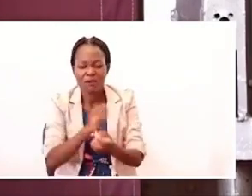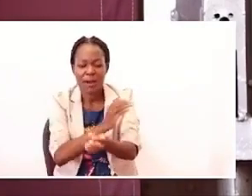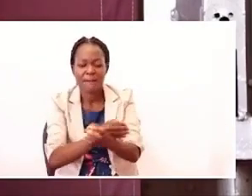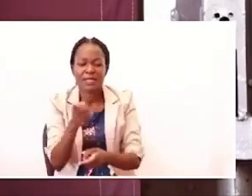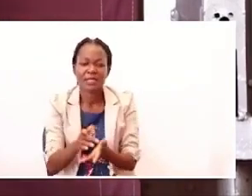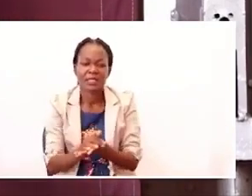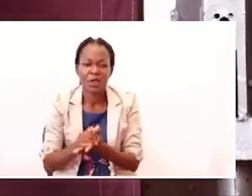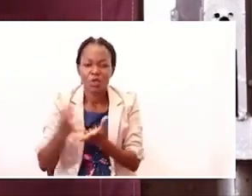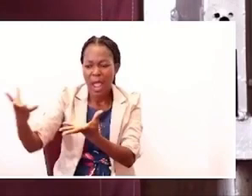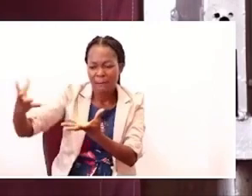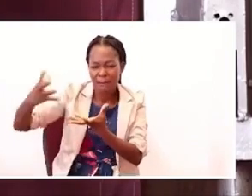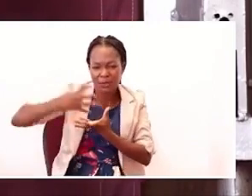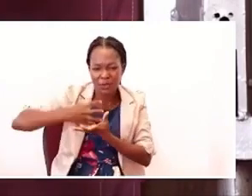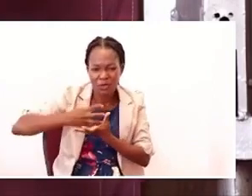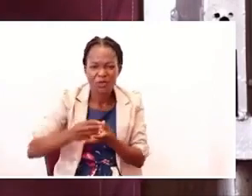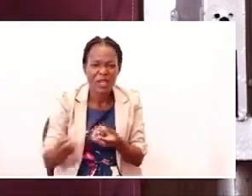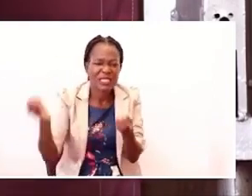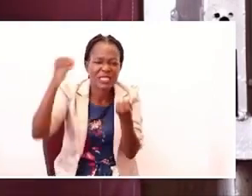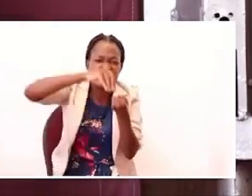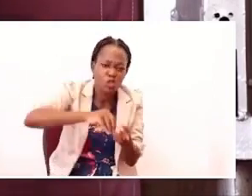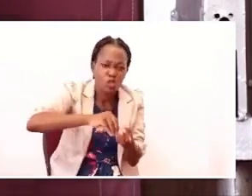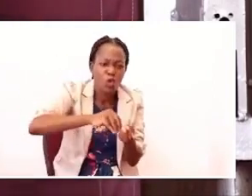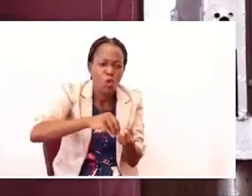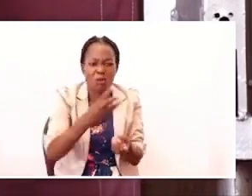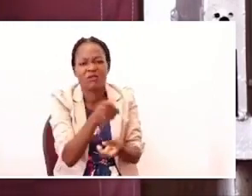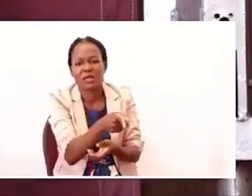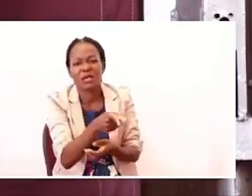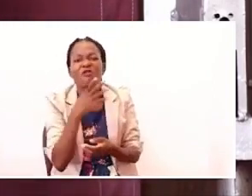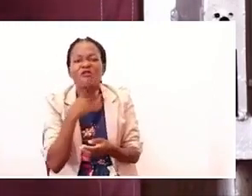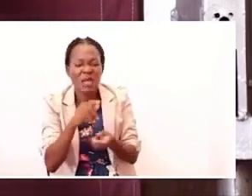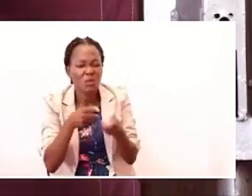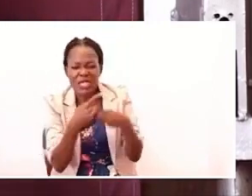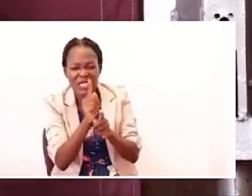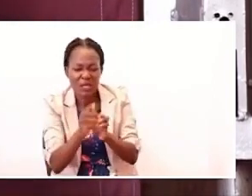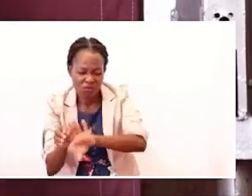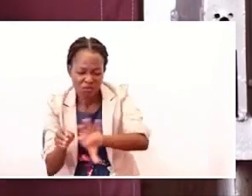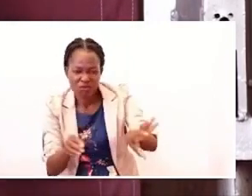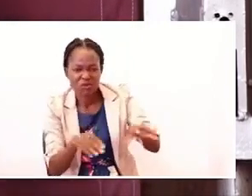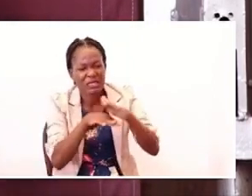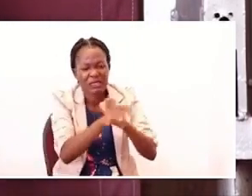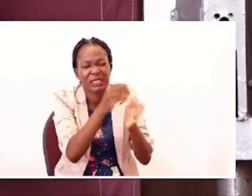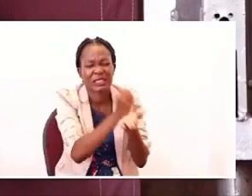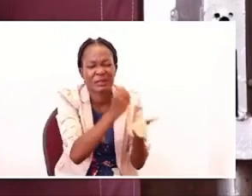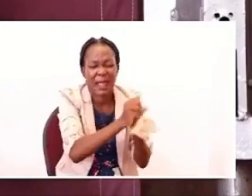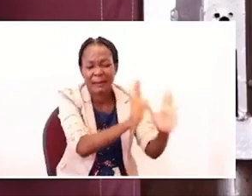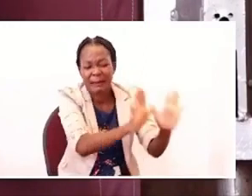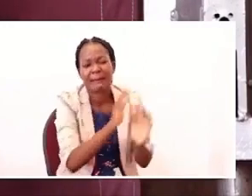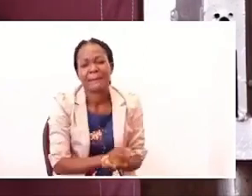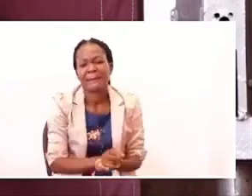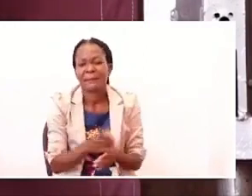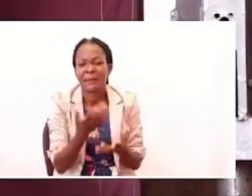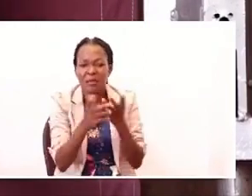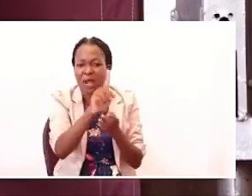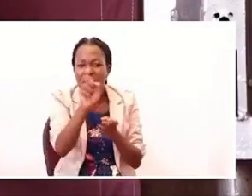to absorb that excess liquidity, and therefore it must be mopped up from the system and be locked up in the central bank. And if you ask